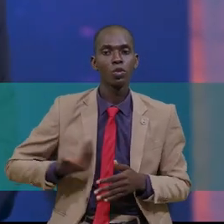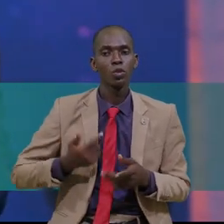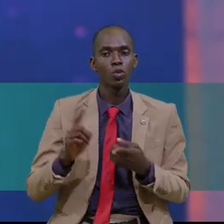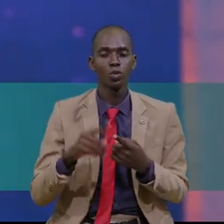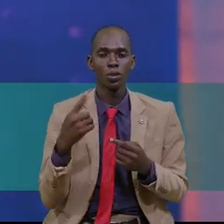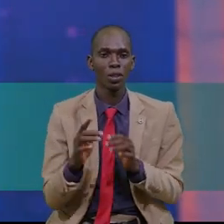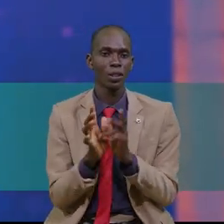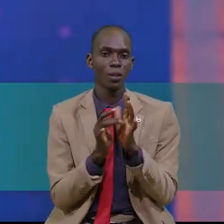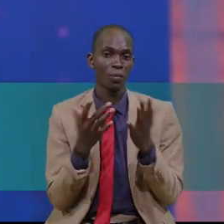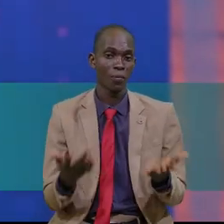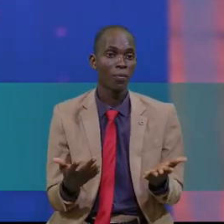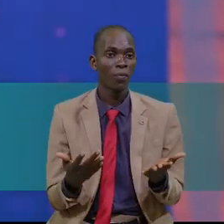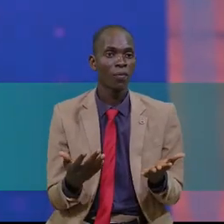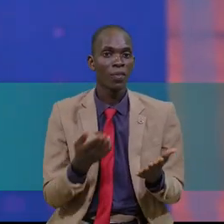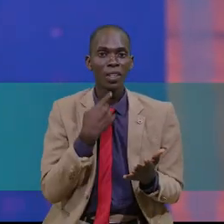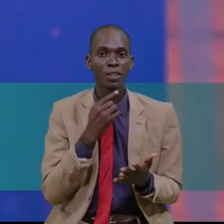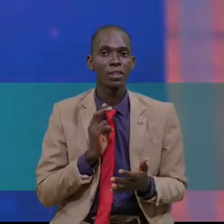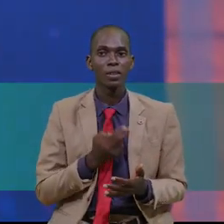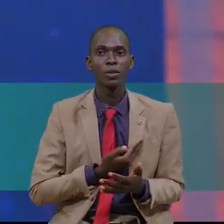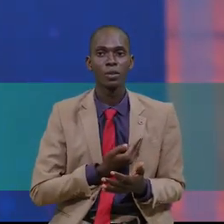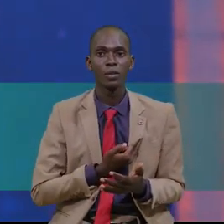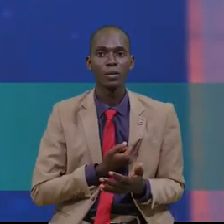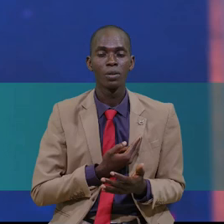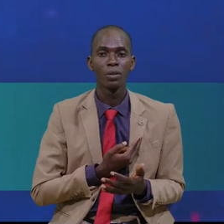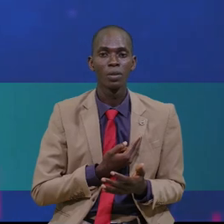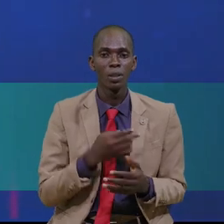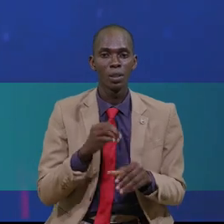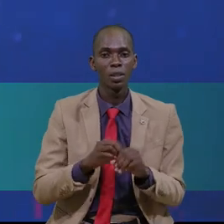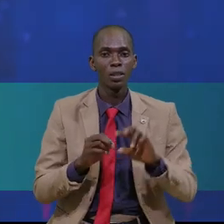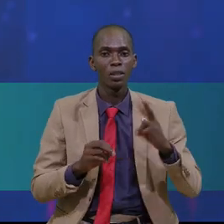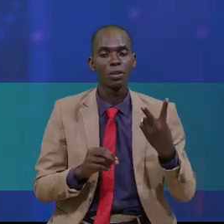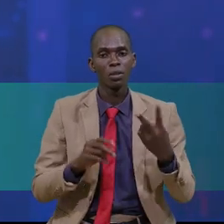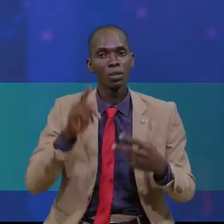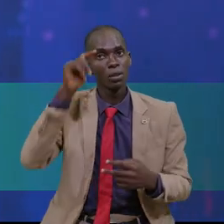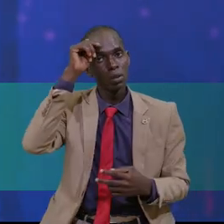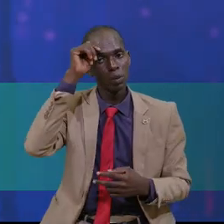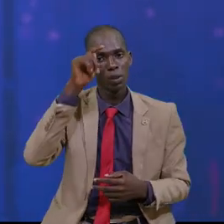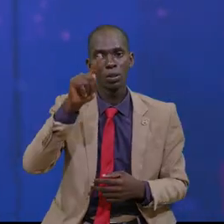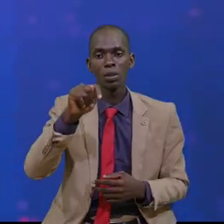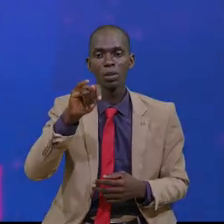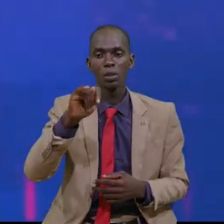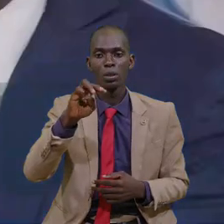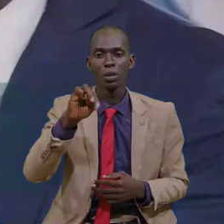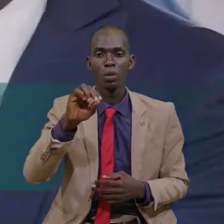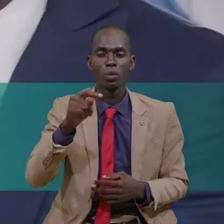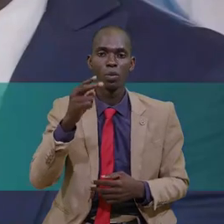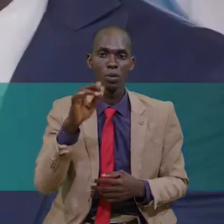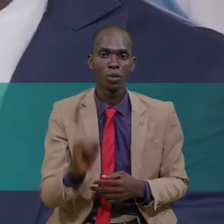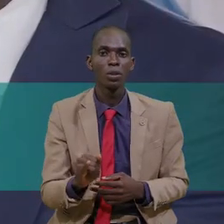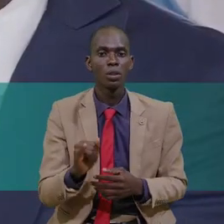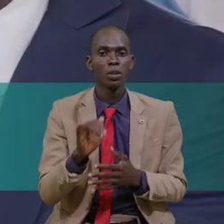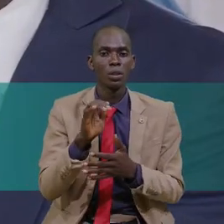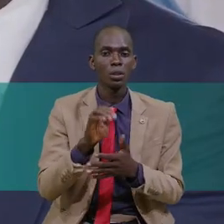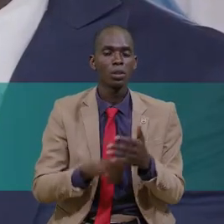It tells us in 2 Timothy chapter 2, and I'm reading from verse 15. 2 Timothy